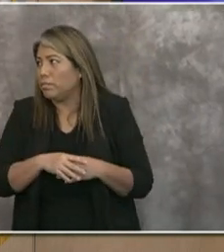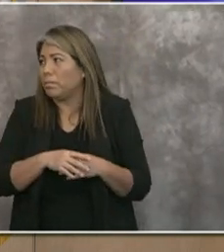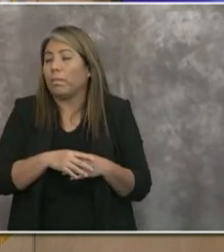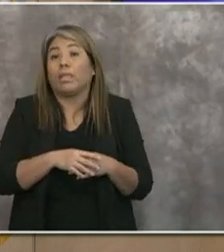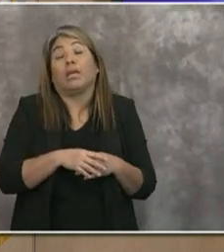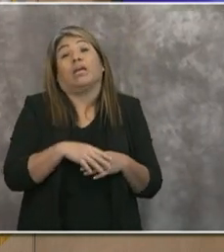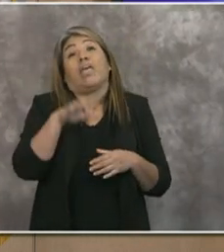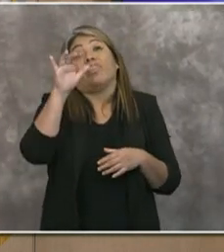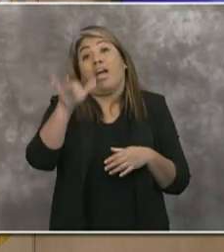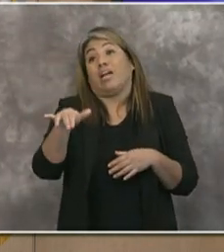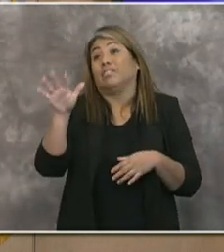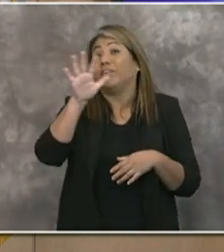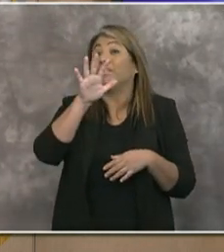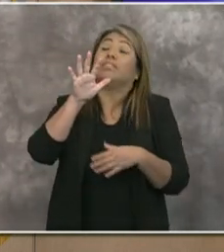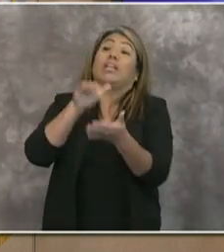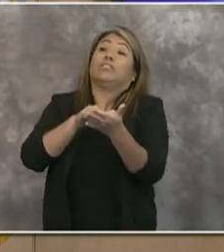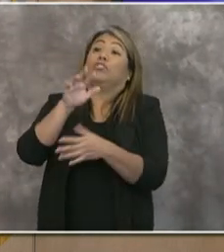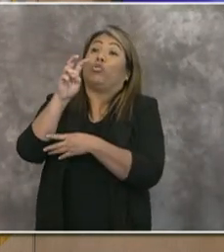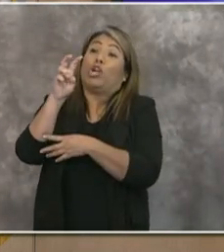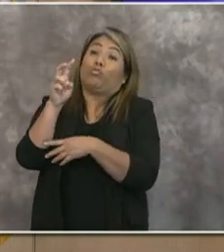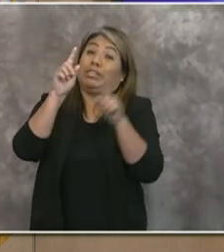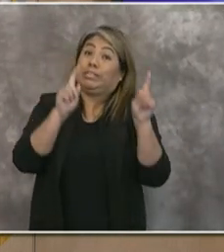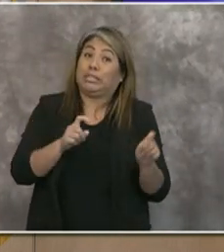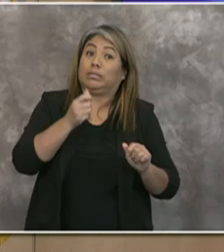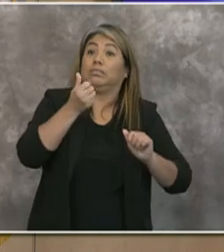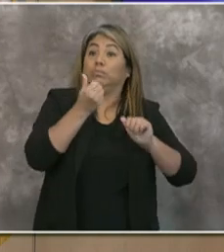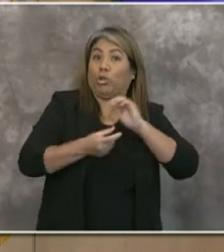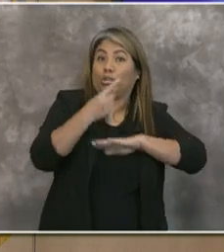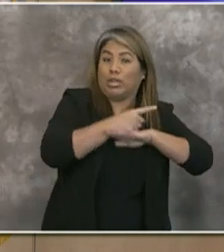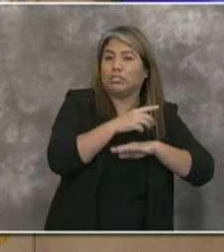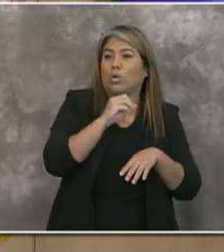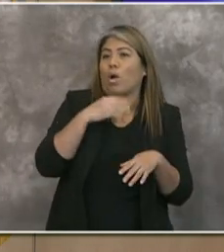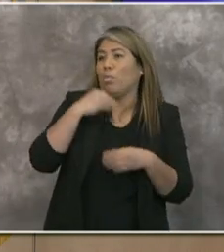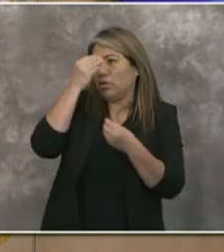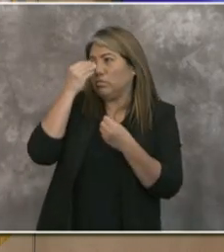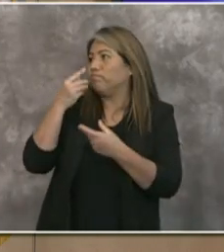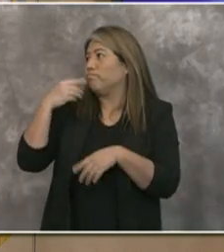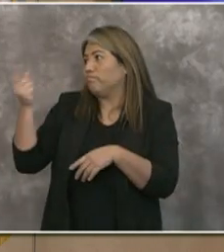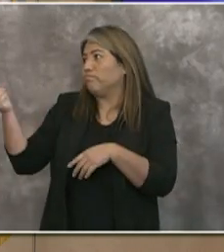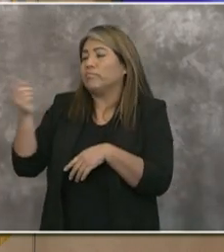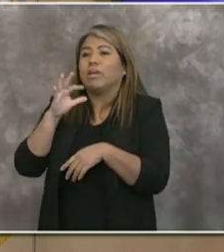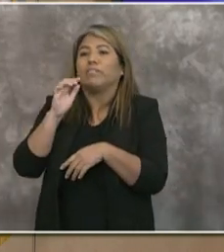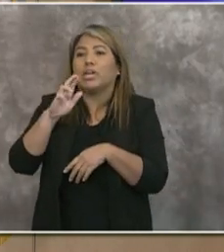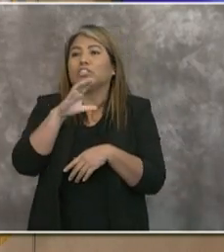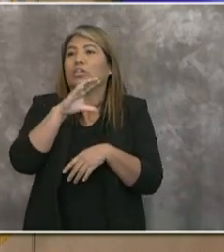actually 5,200 tests per day, but I'll let Nathan Fletcher and then Rob Sills answer that question.